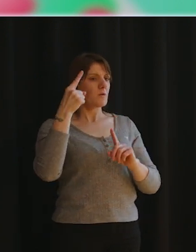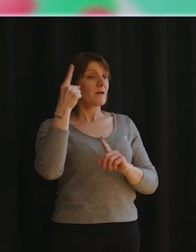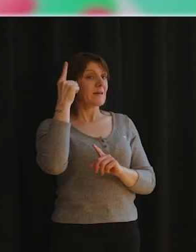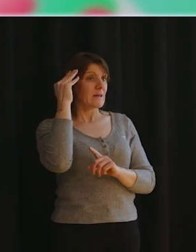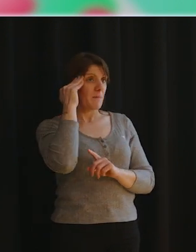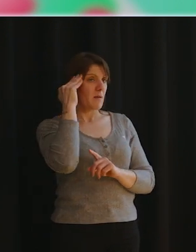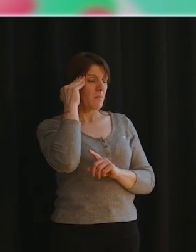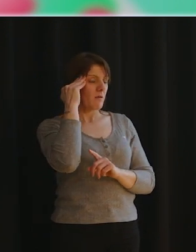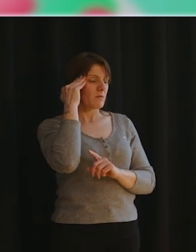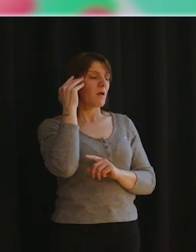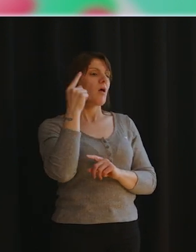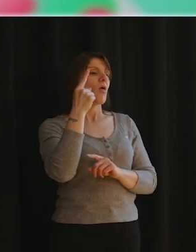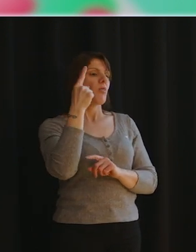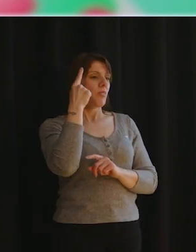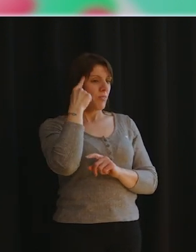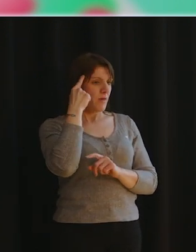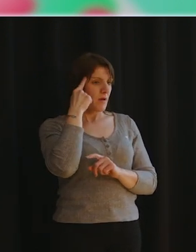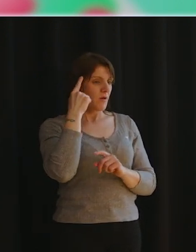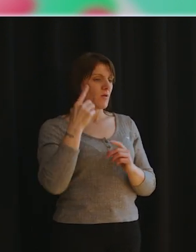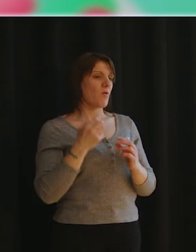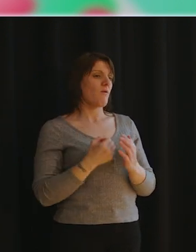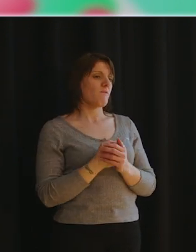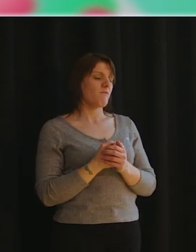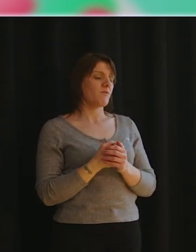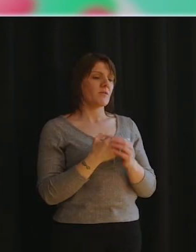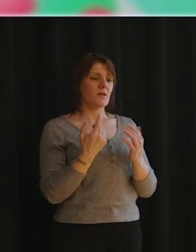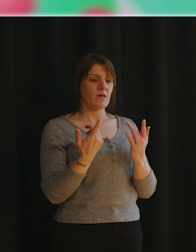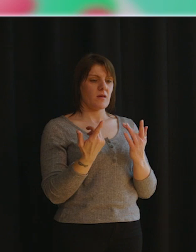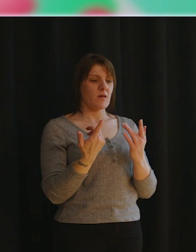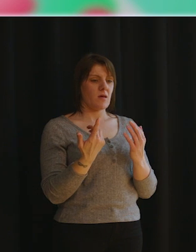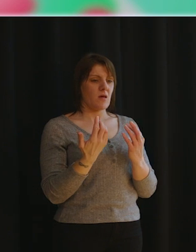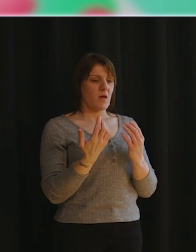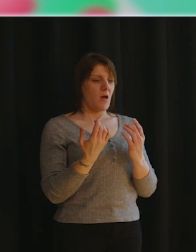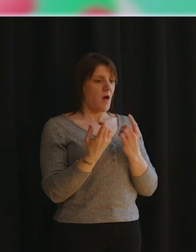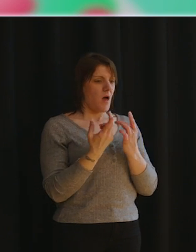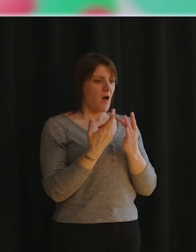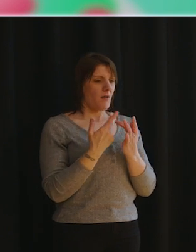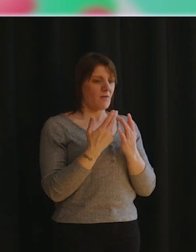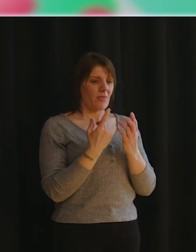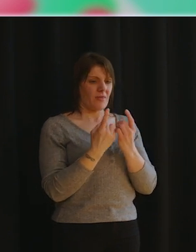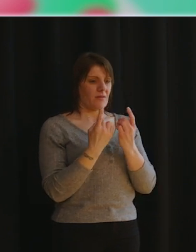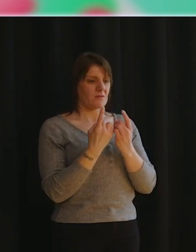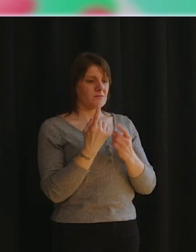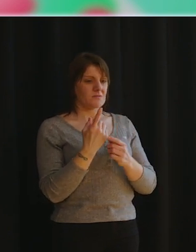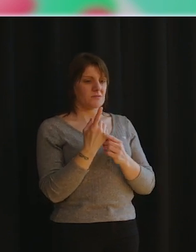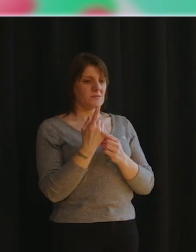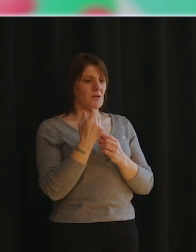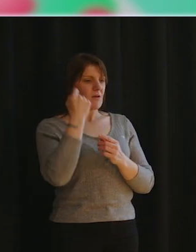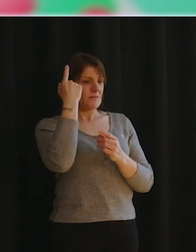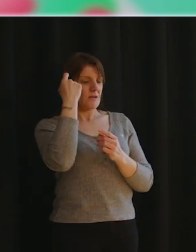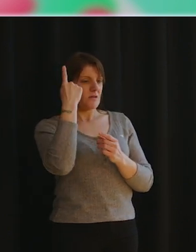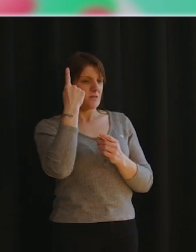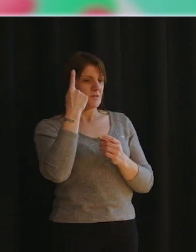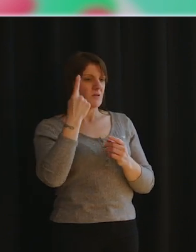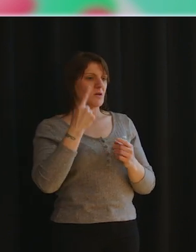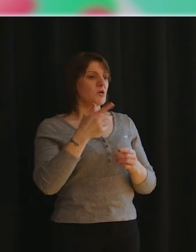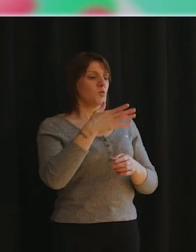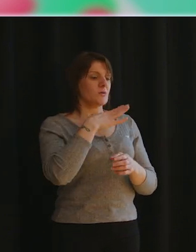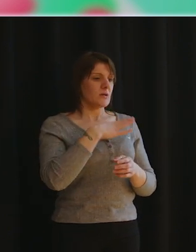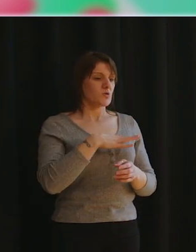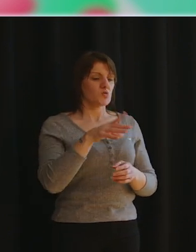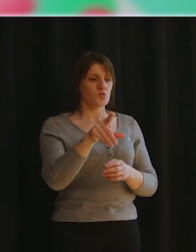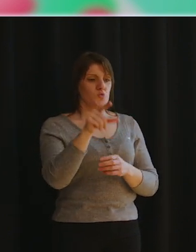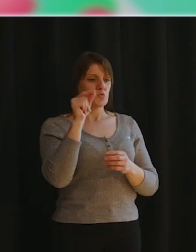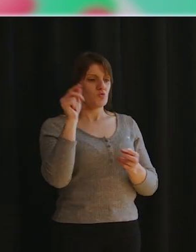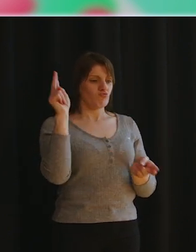Think about the underlying concepts, because they are the things you want to pick on, to choose, to reduce anxiety, to make